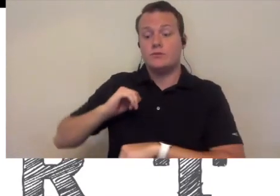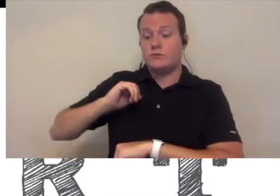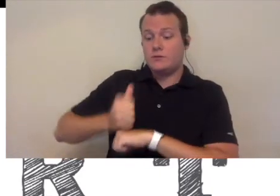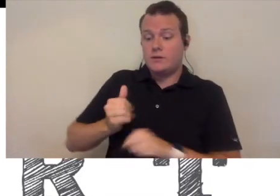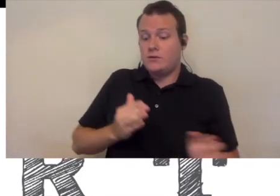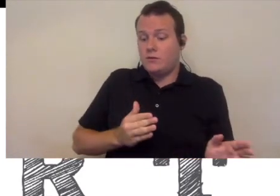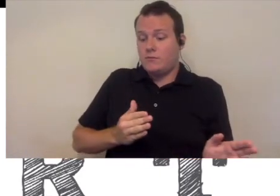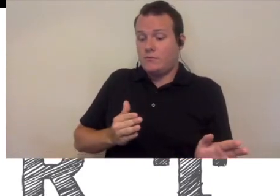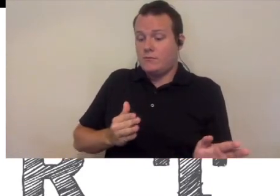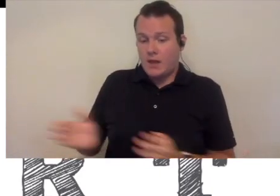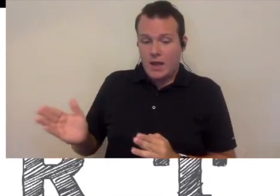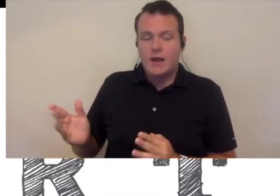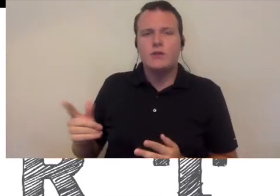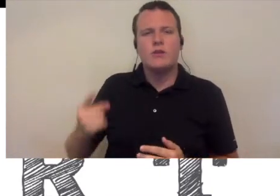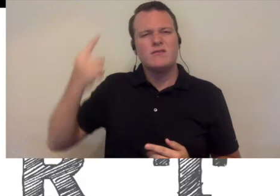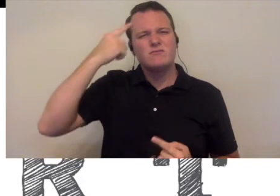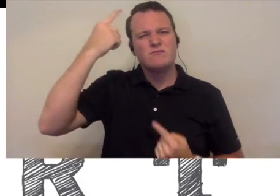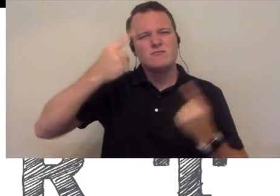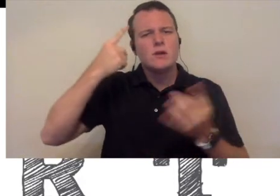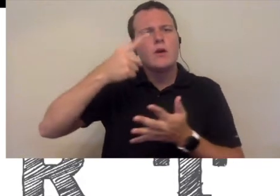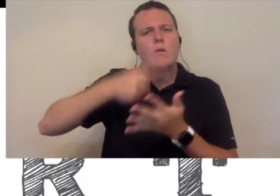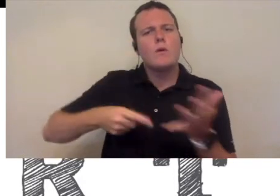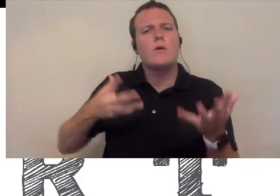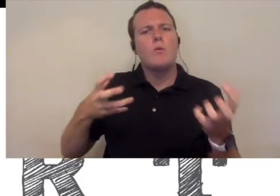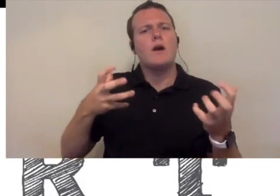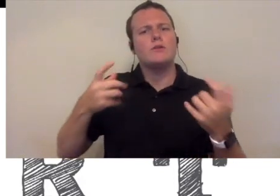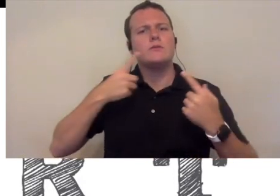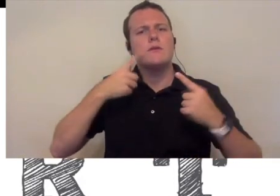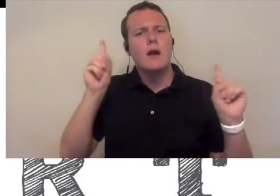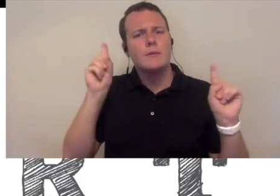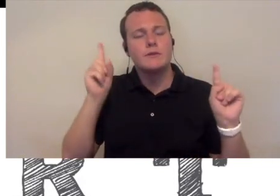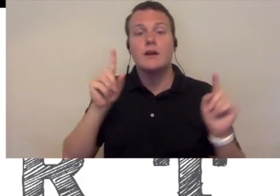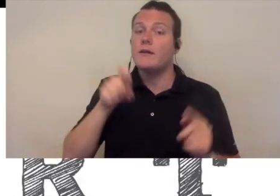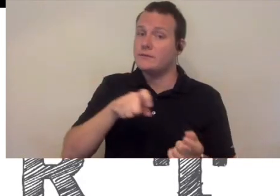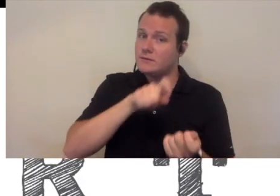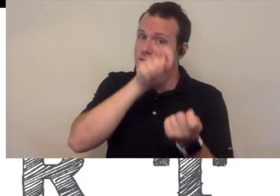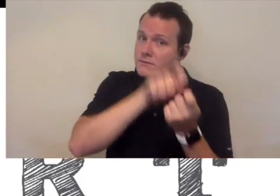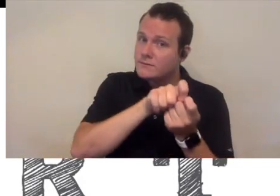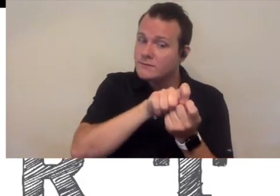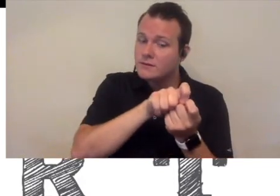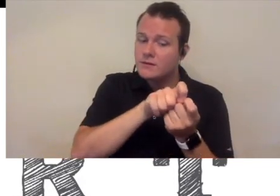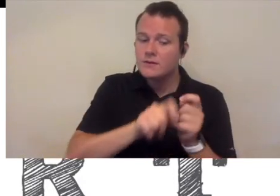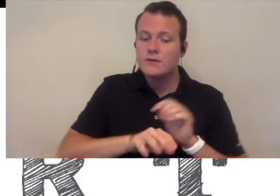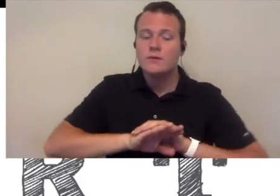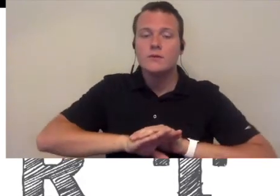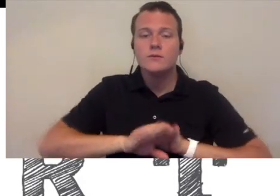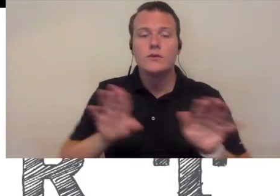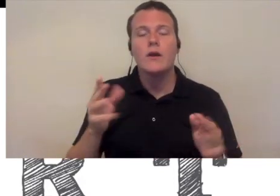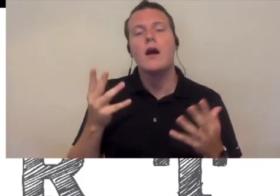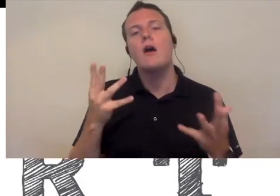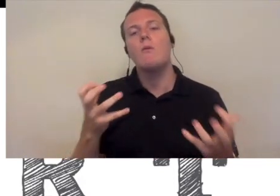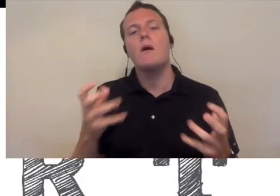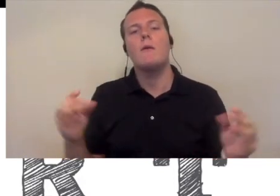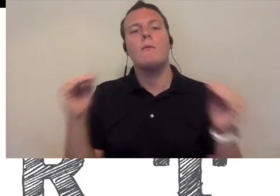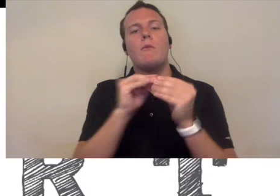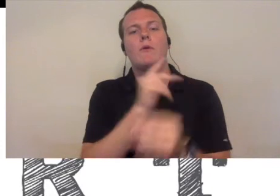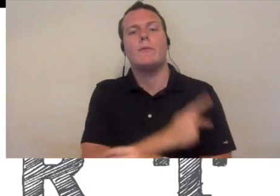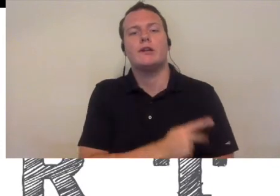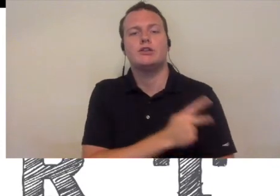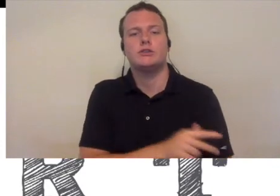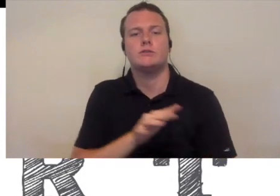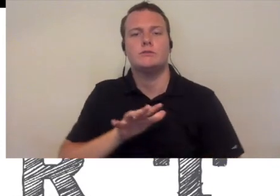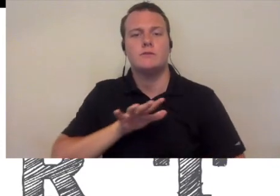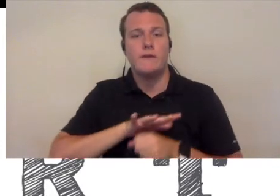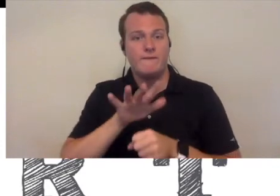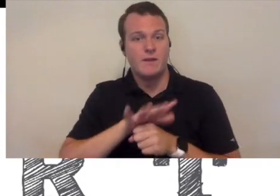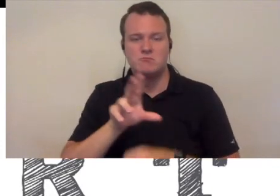you want to accomplish? And you need to be specific. It's not, I want to get more patients. That's not